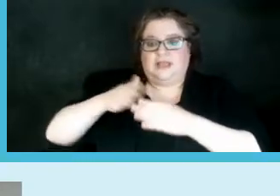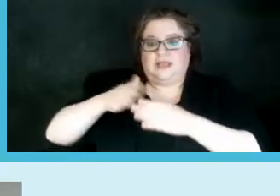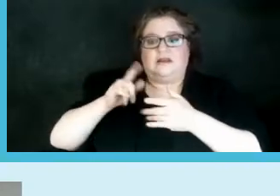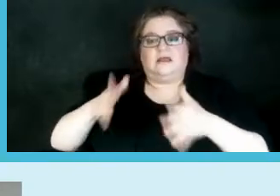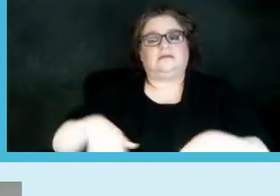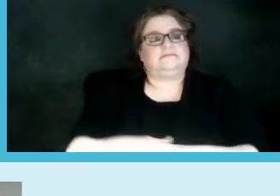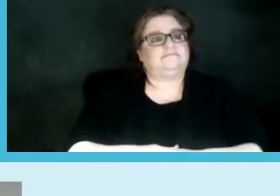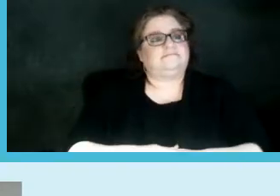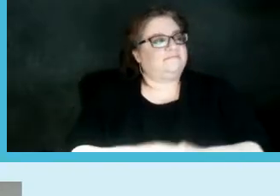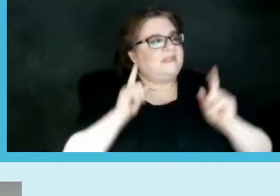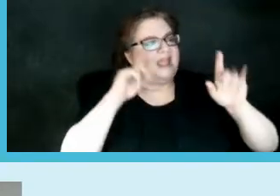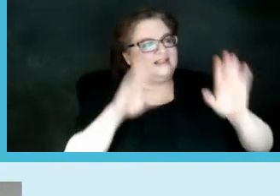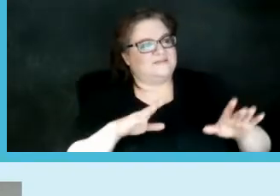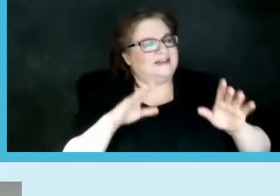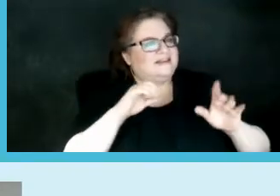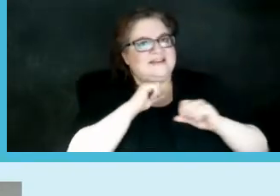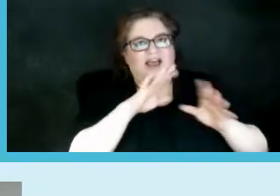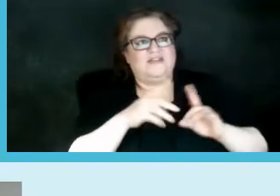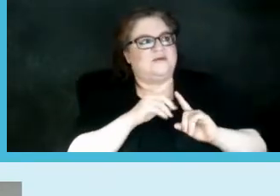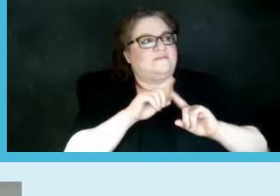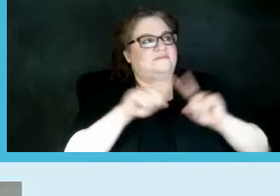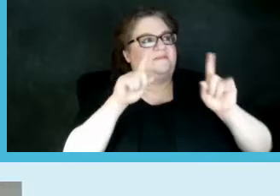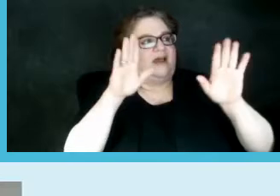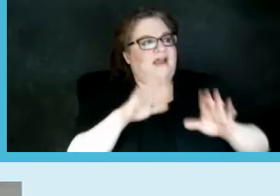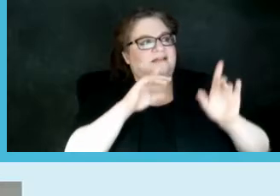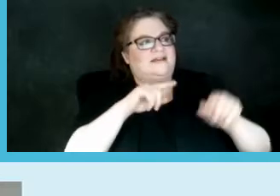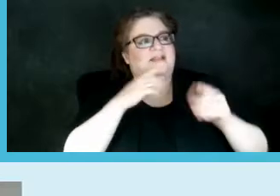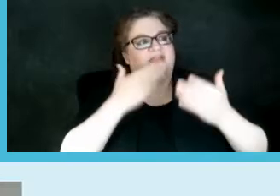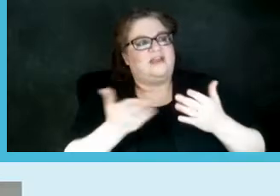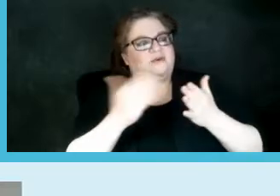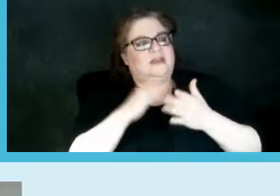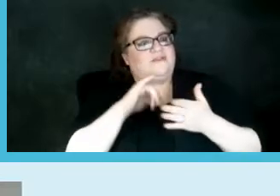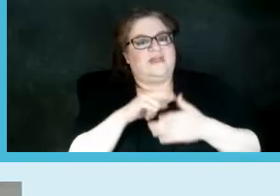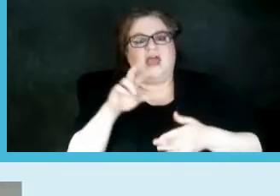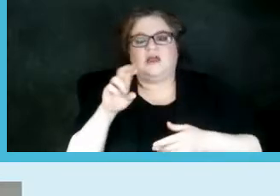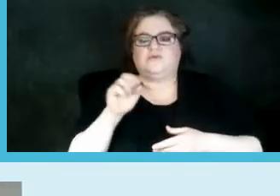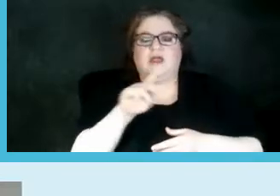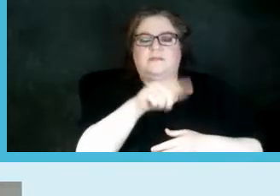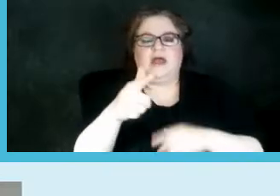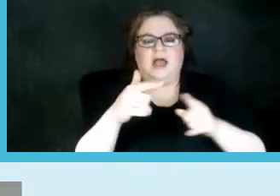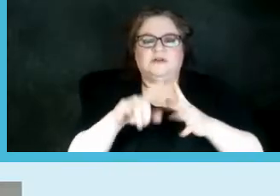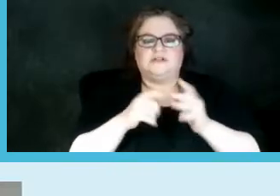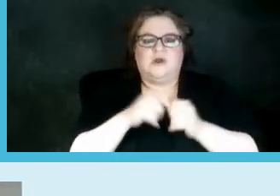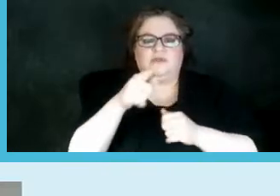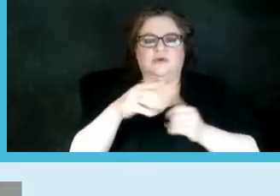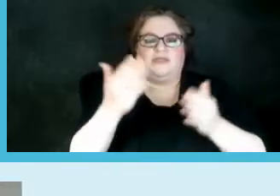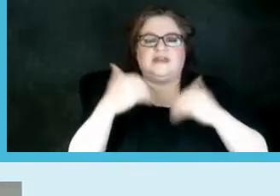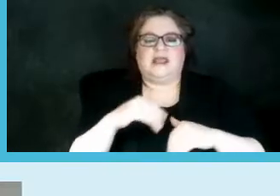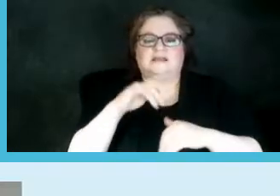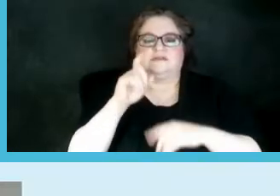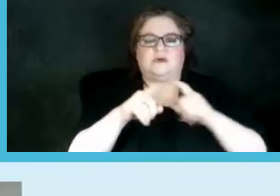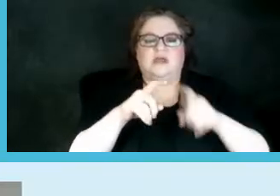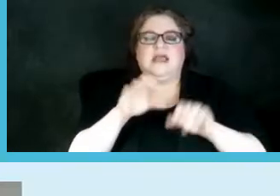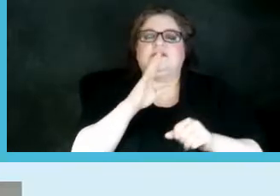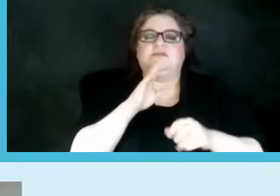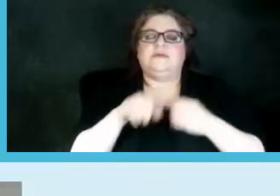Totally expected nothing but excellent answers. So thank you again for that. Rim, I'm going to start with you on this next question. Can you